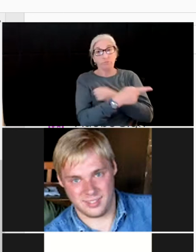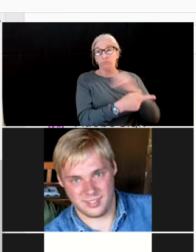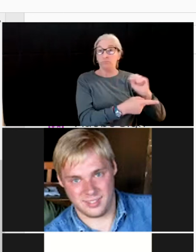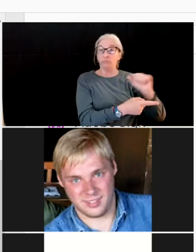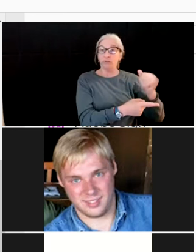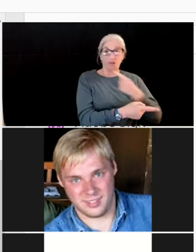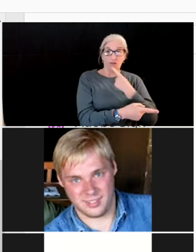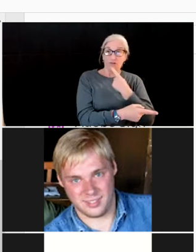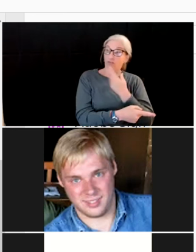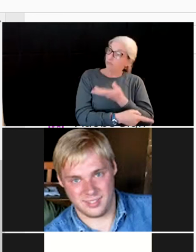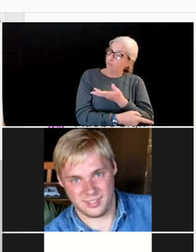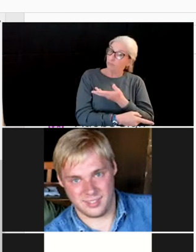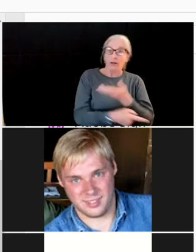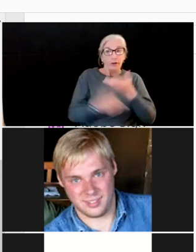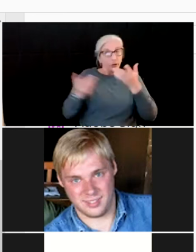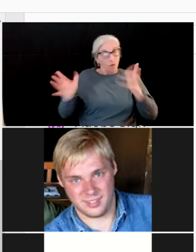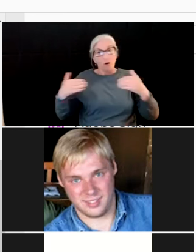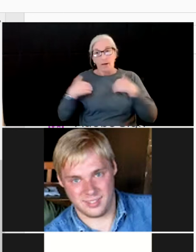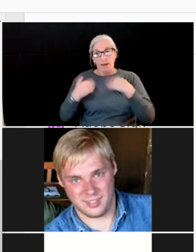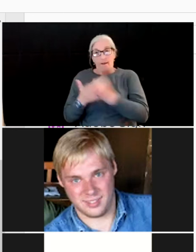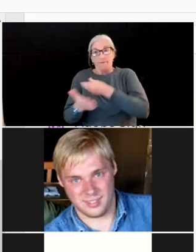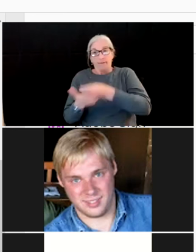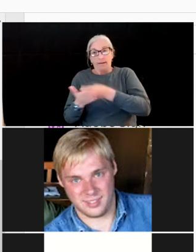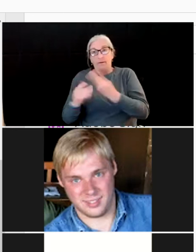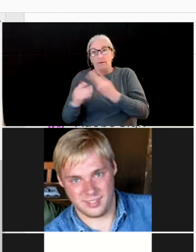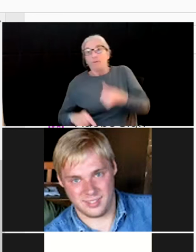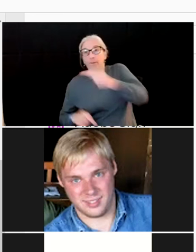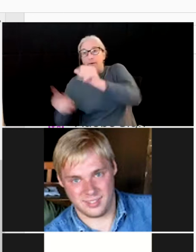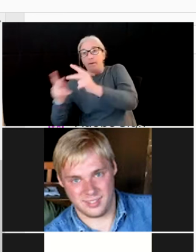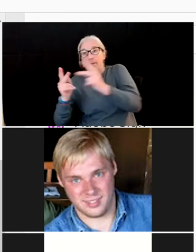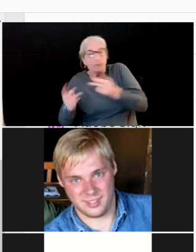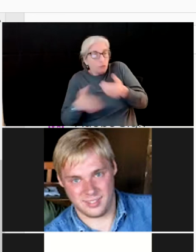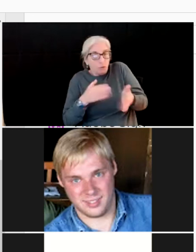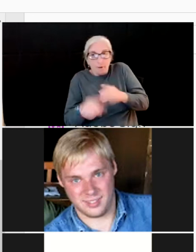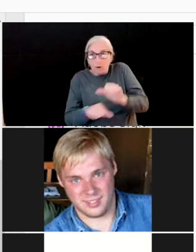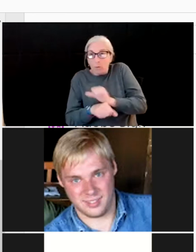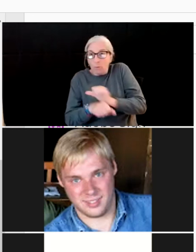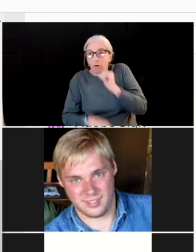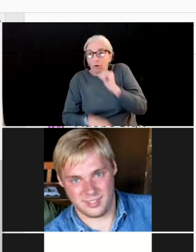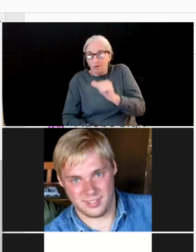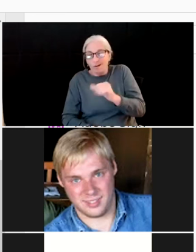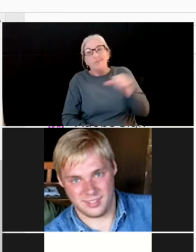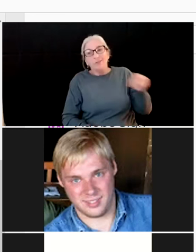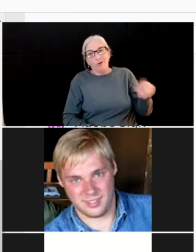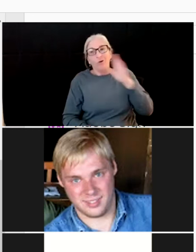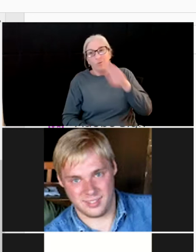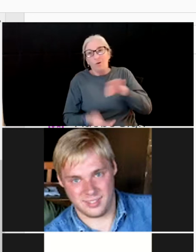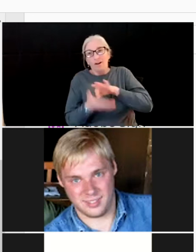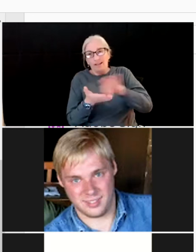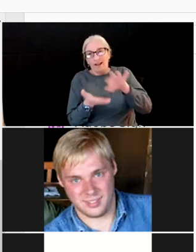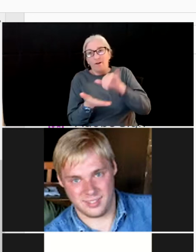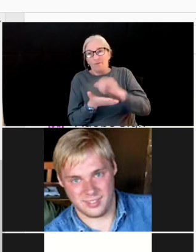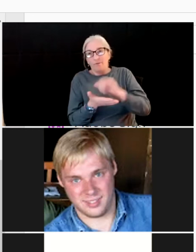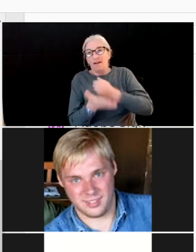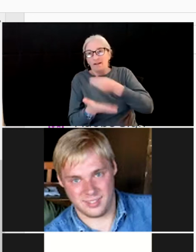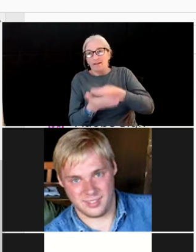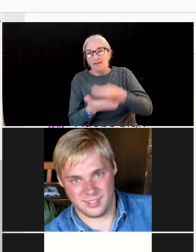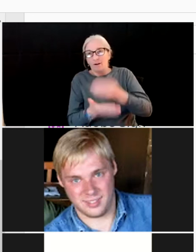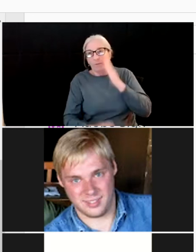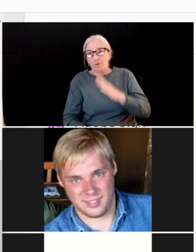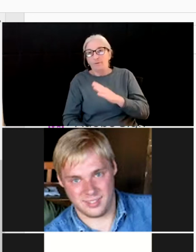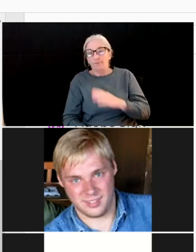financially eligible for benefits, all right? So as with SSDI, they're only looking at whether a client is medically